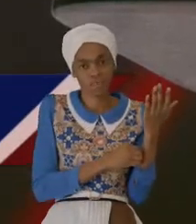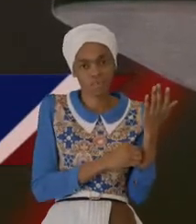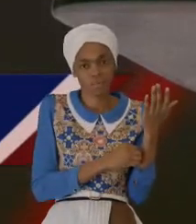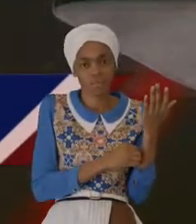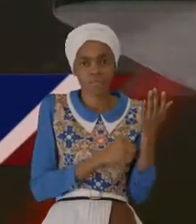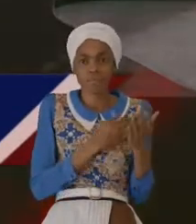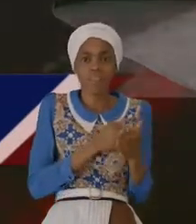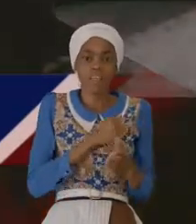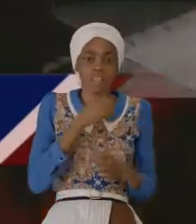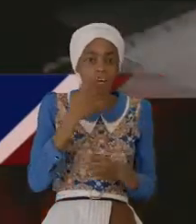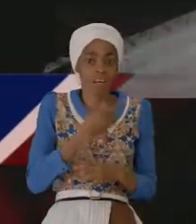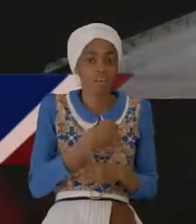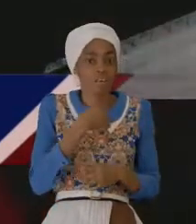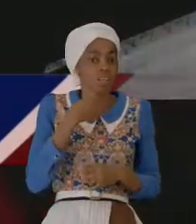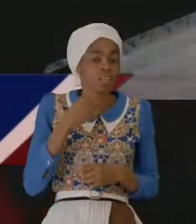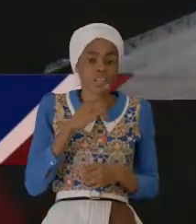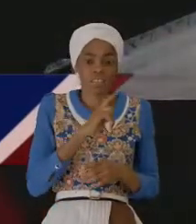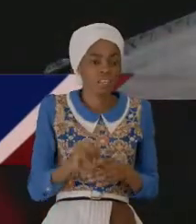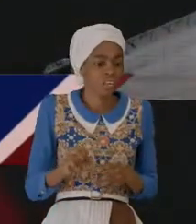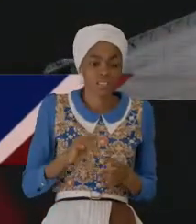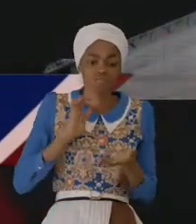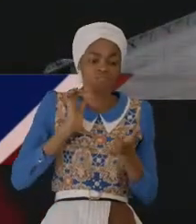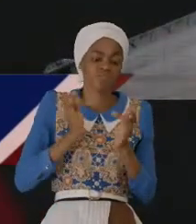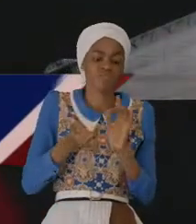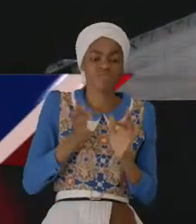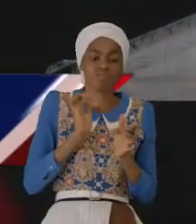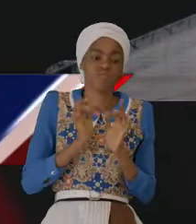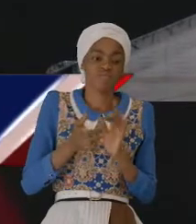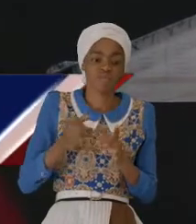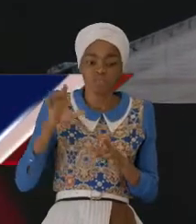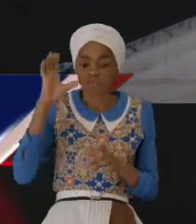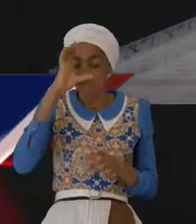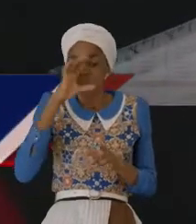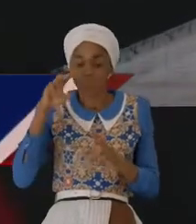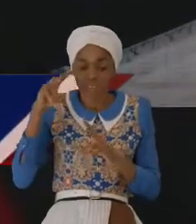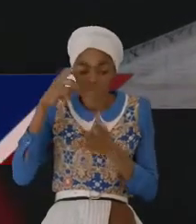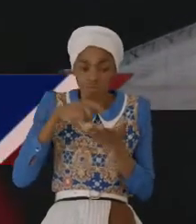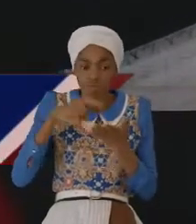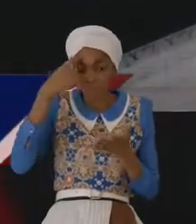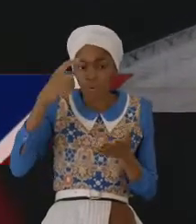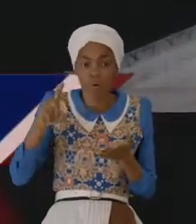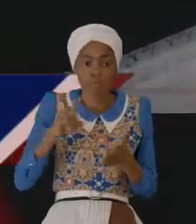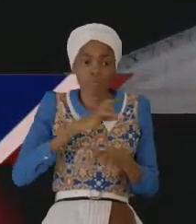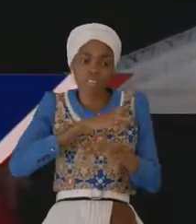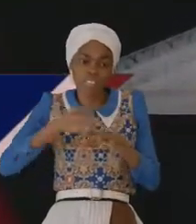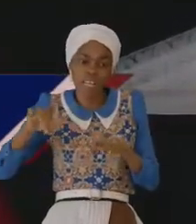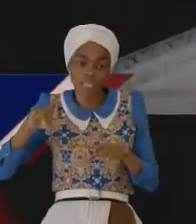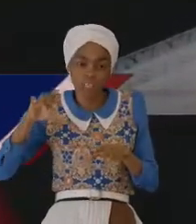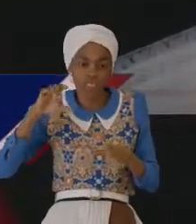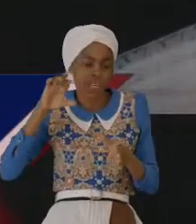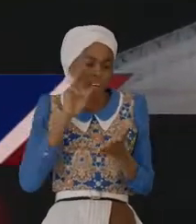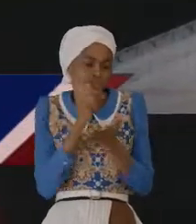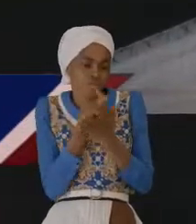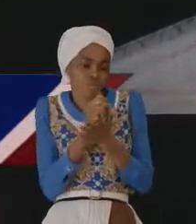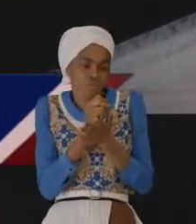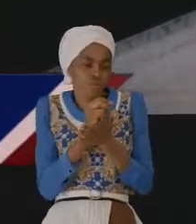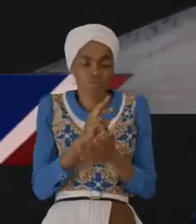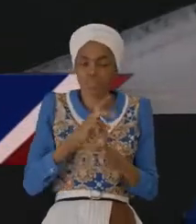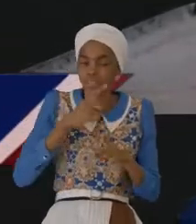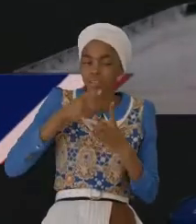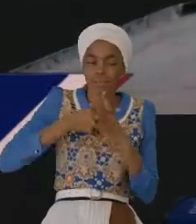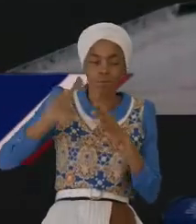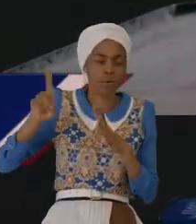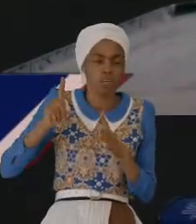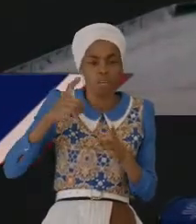Sofina on the niche looking for pornographic things God because they walk